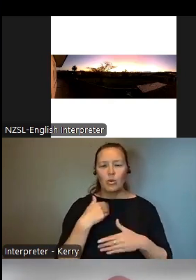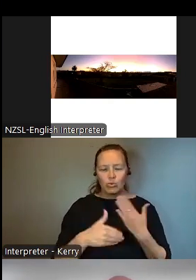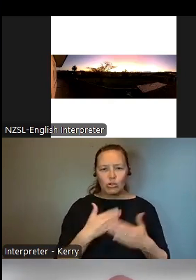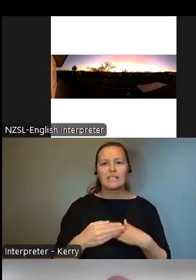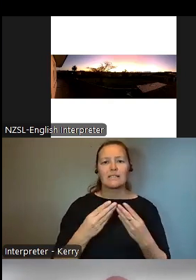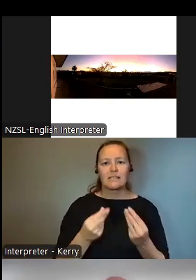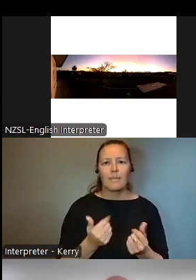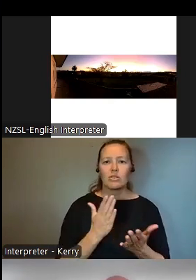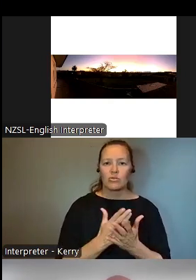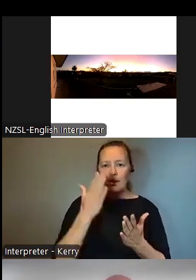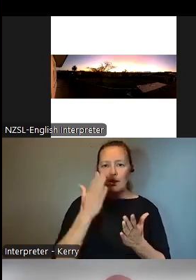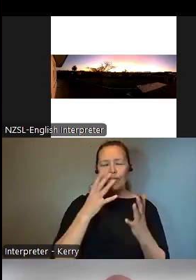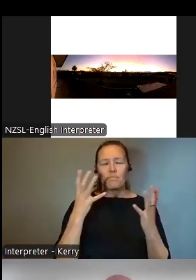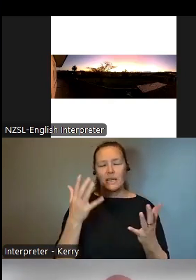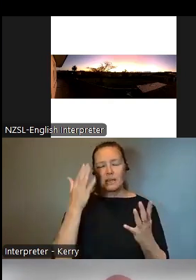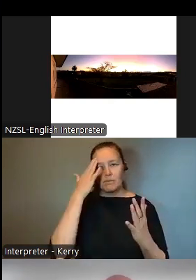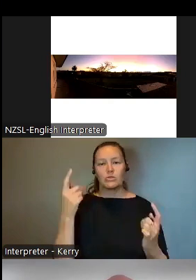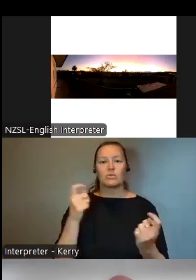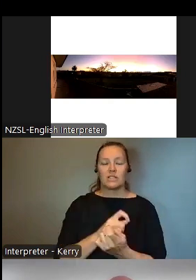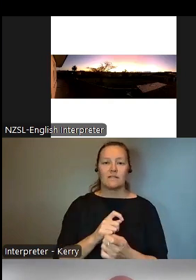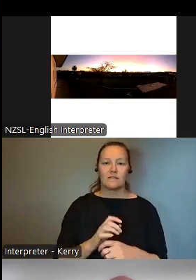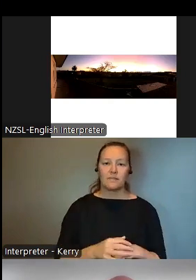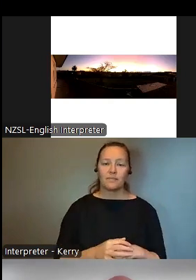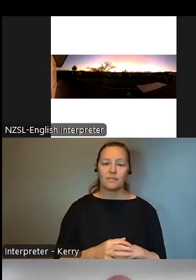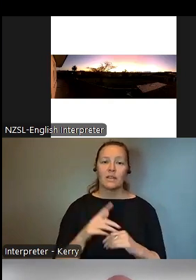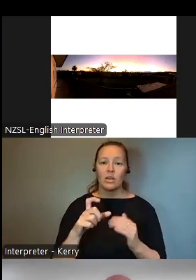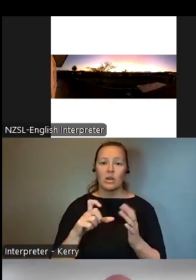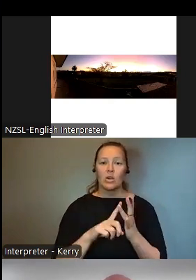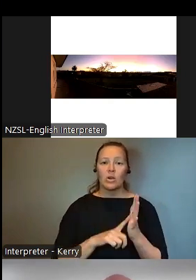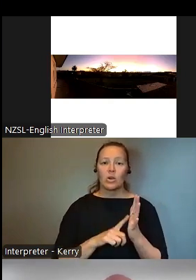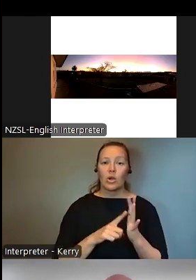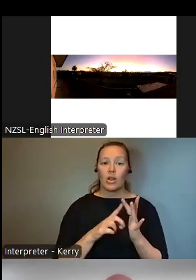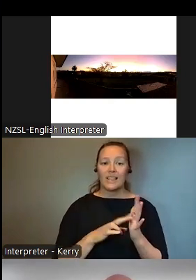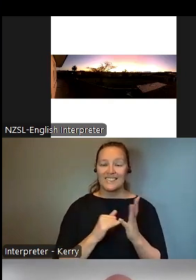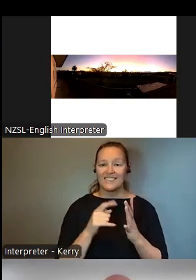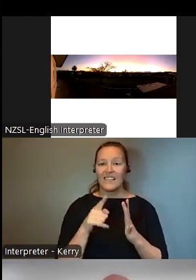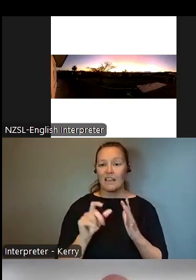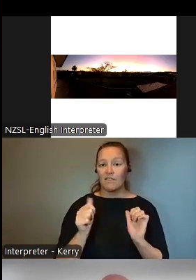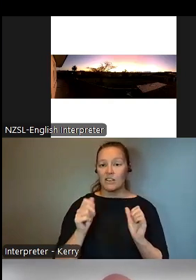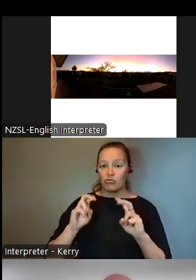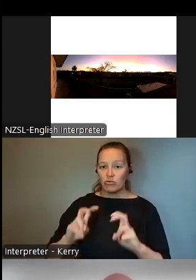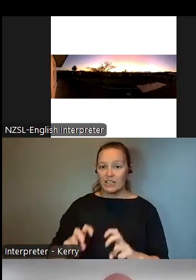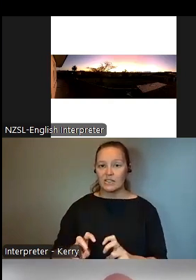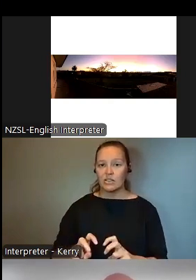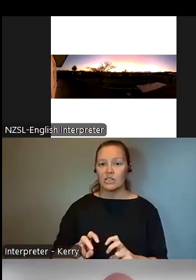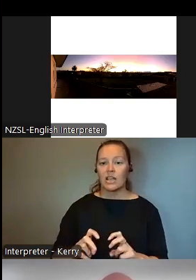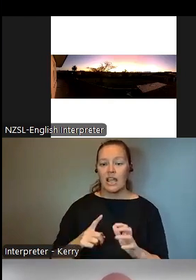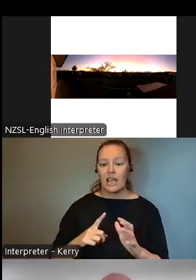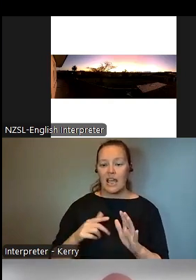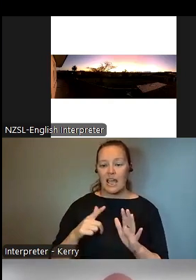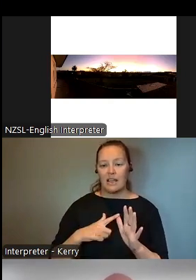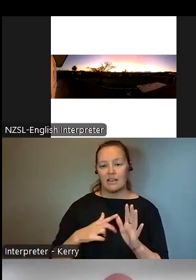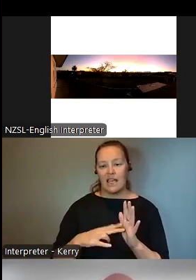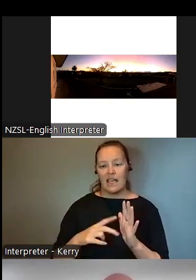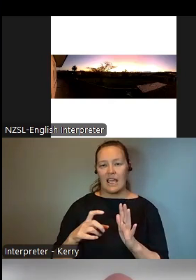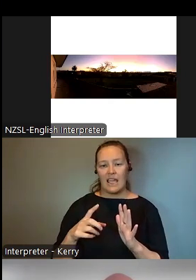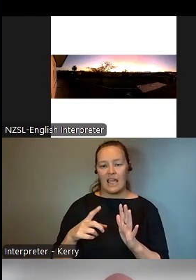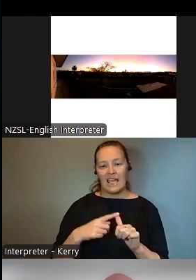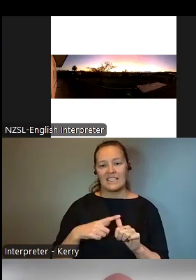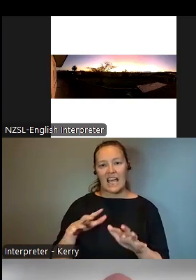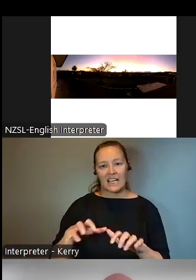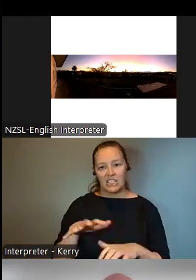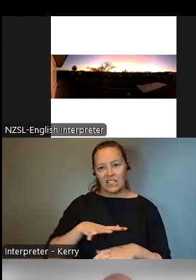mental shift. And what Collins did when he was not only researching those Antarctic explorers, but